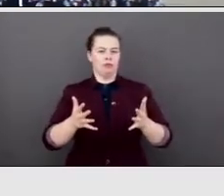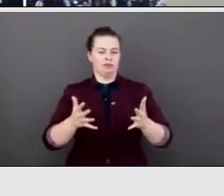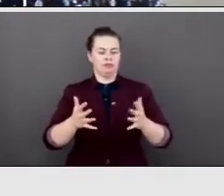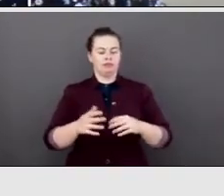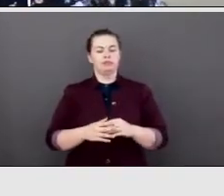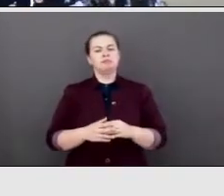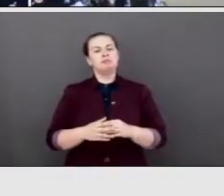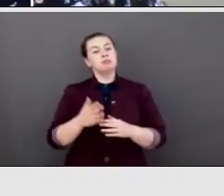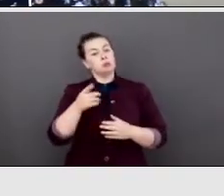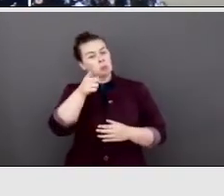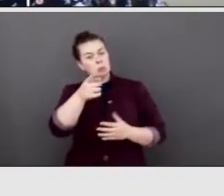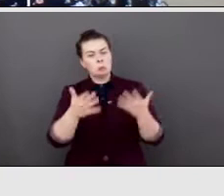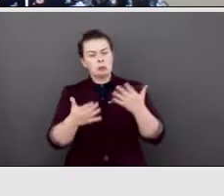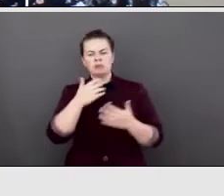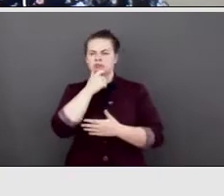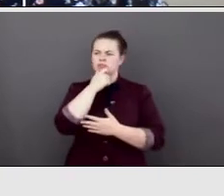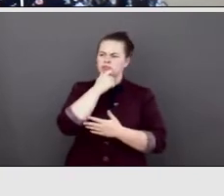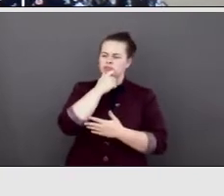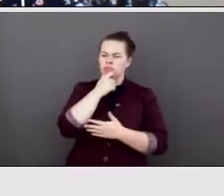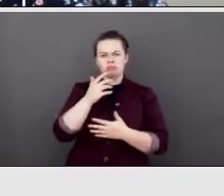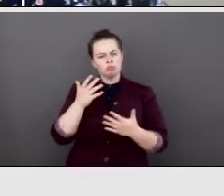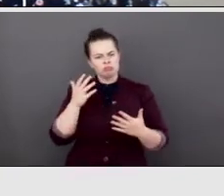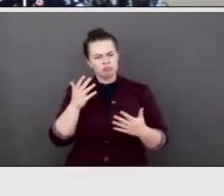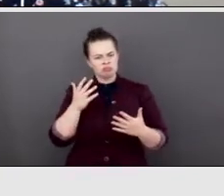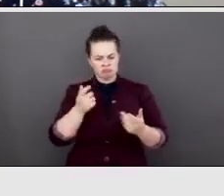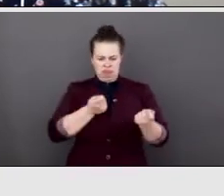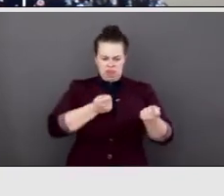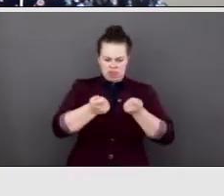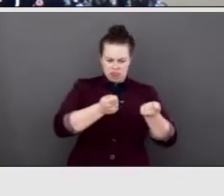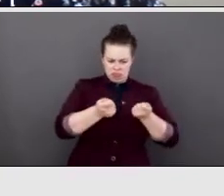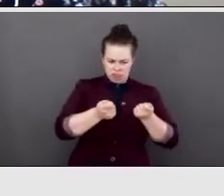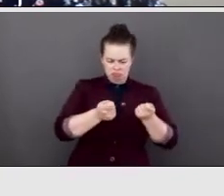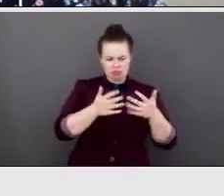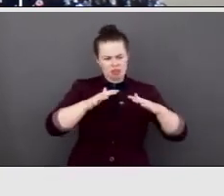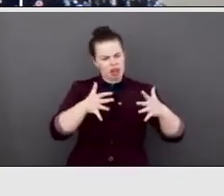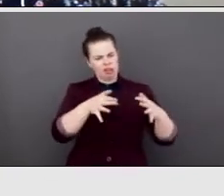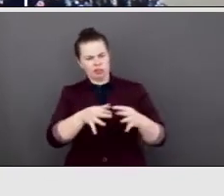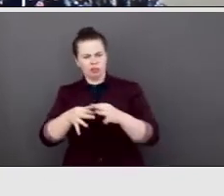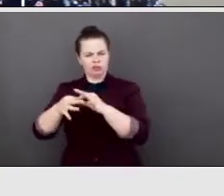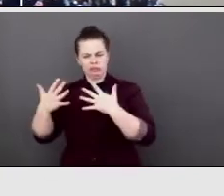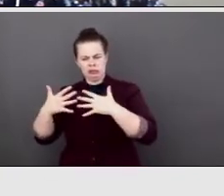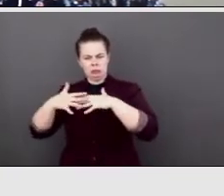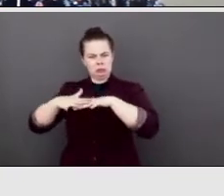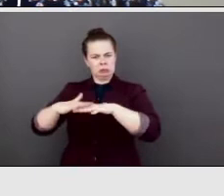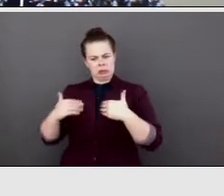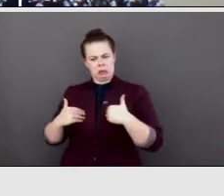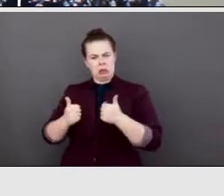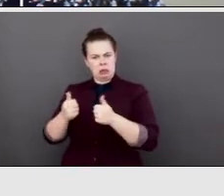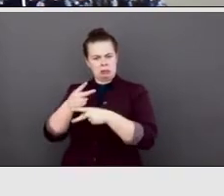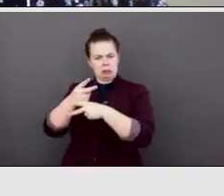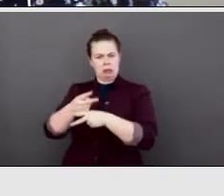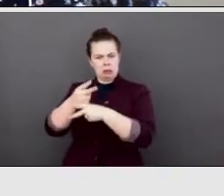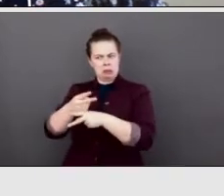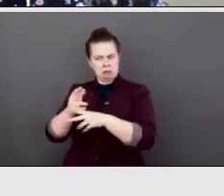So you might ask why it is important to look at governance during a workshop on integrated care provision.